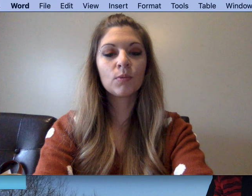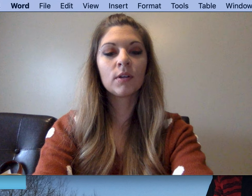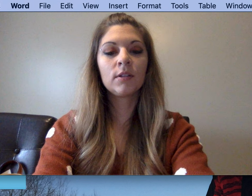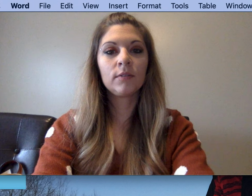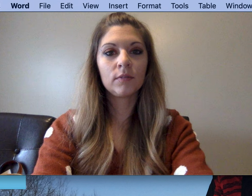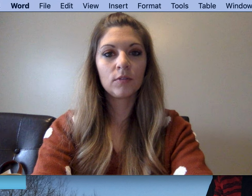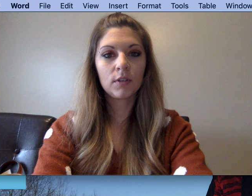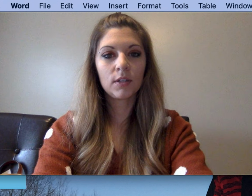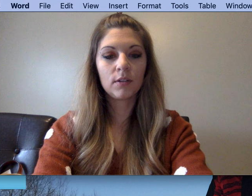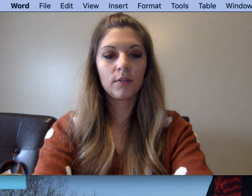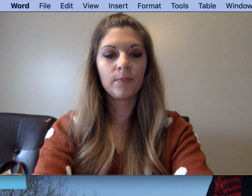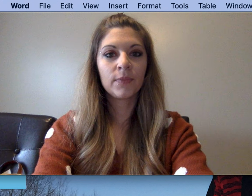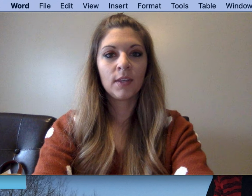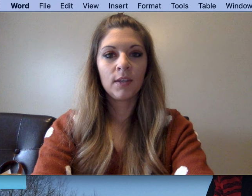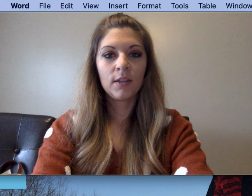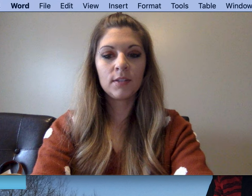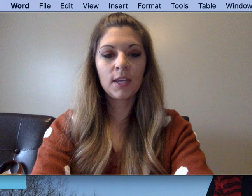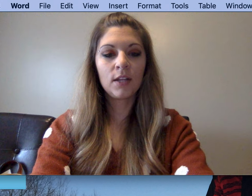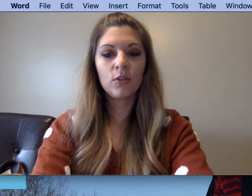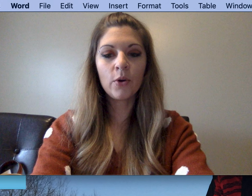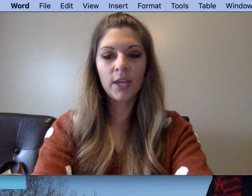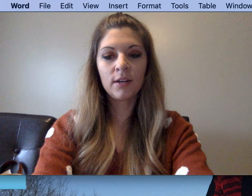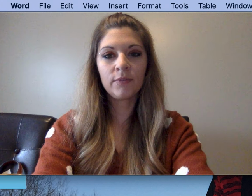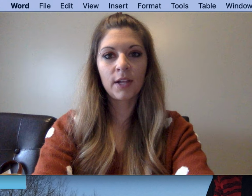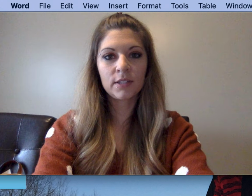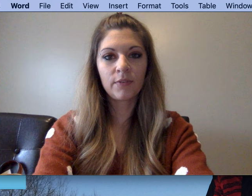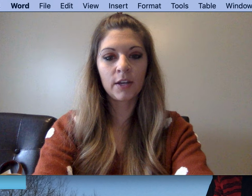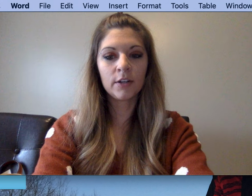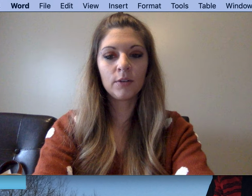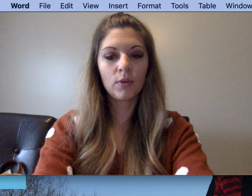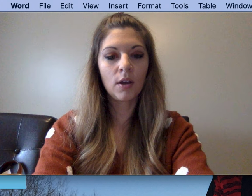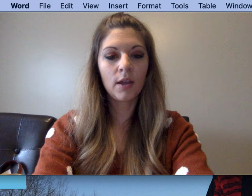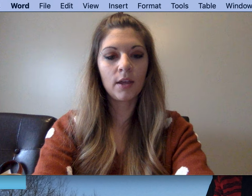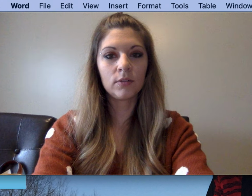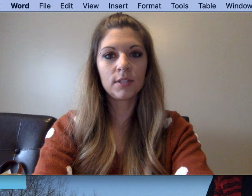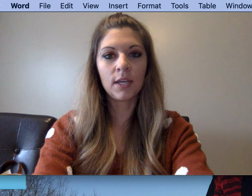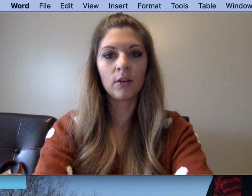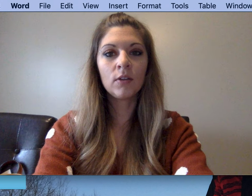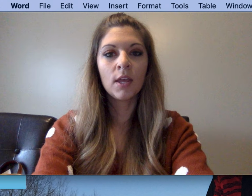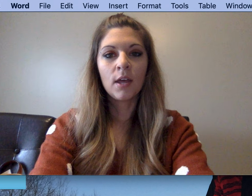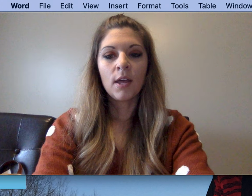last one is a locative classifier,